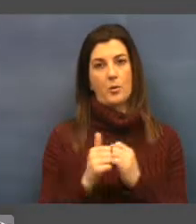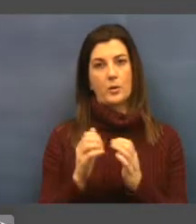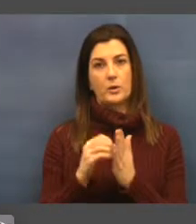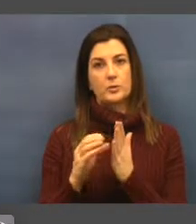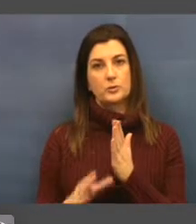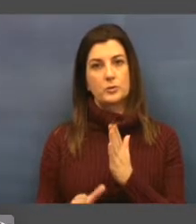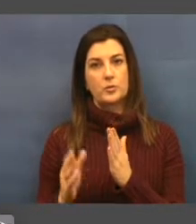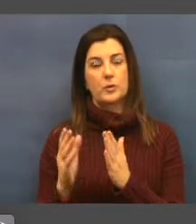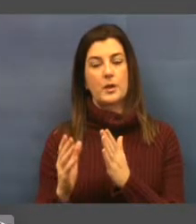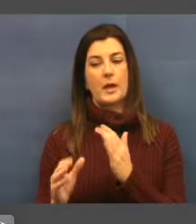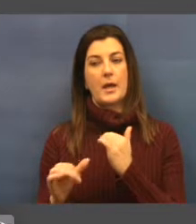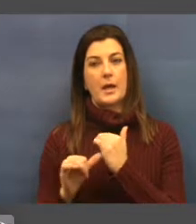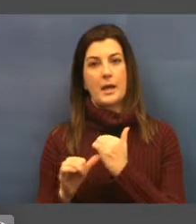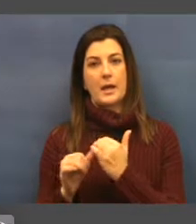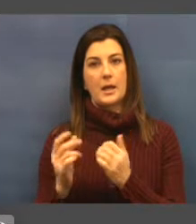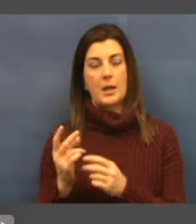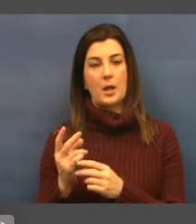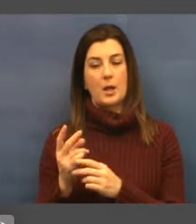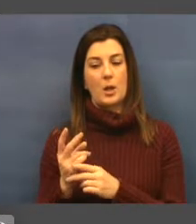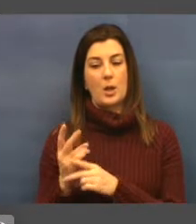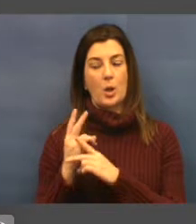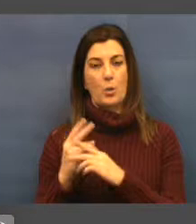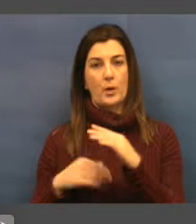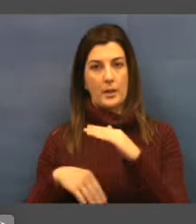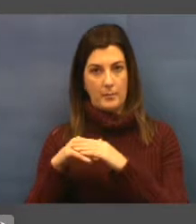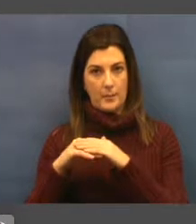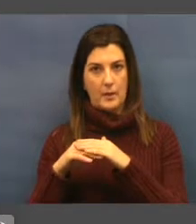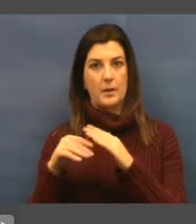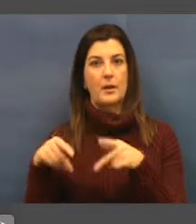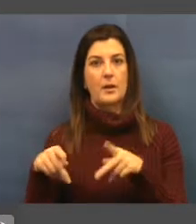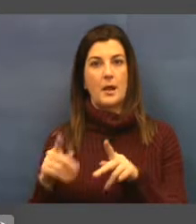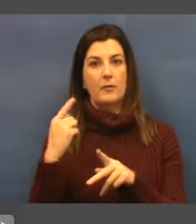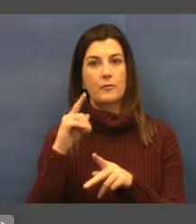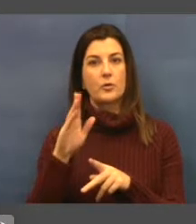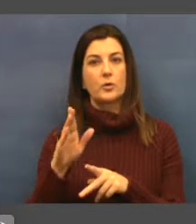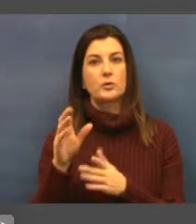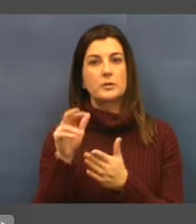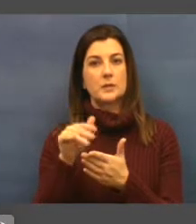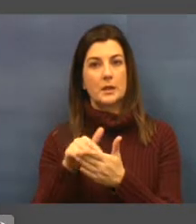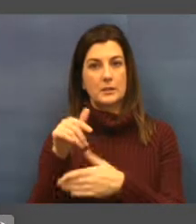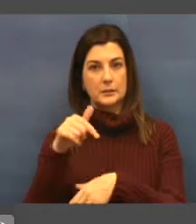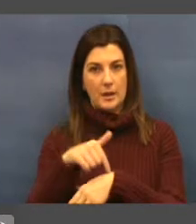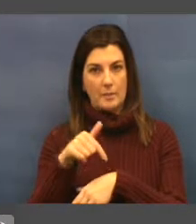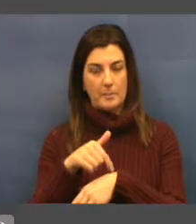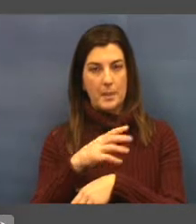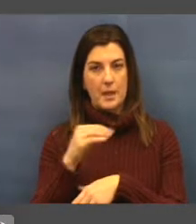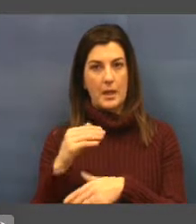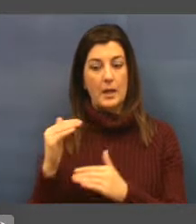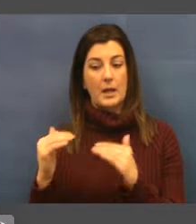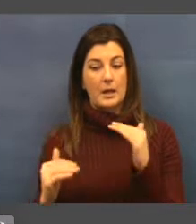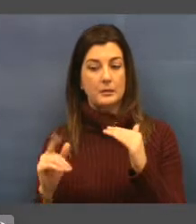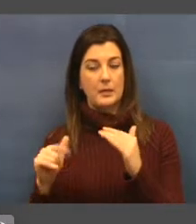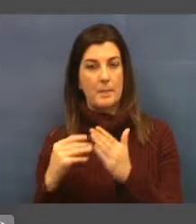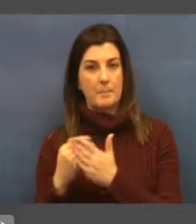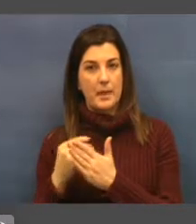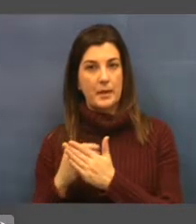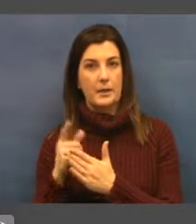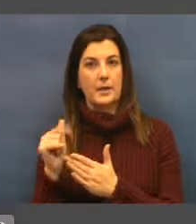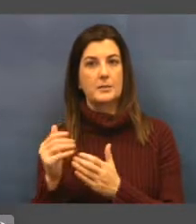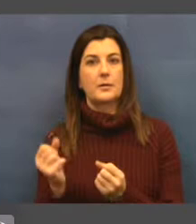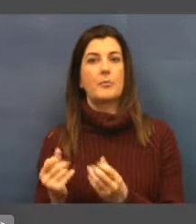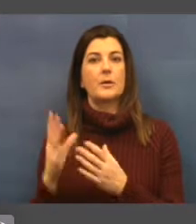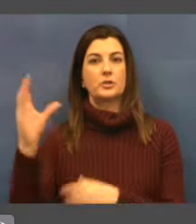student aid loan limit that is allowed for your study period, and the lesser of these two amounts is what you will